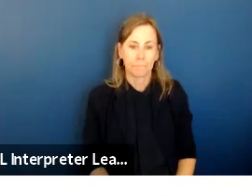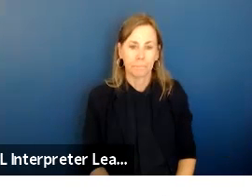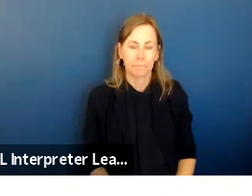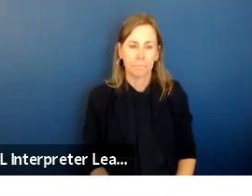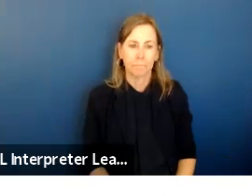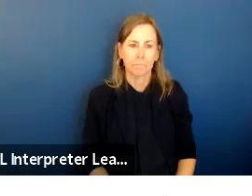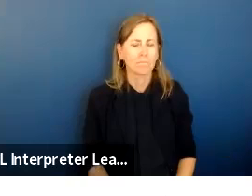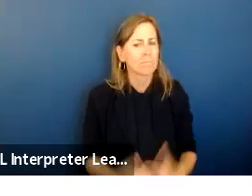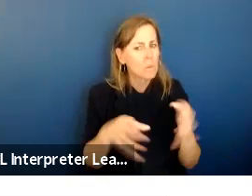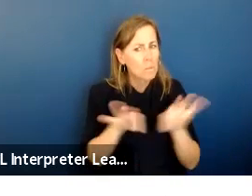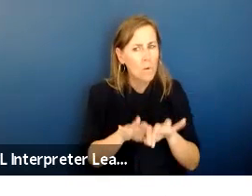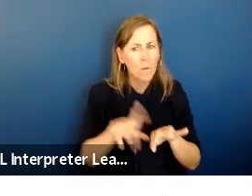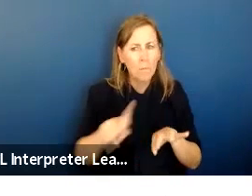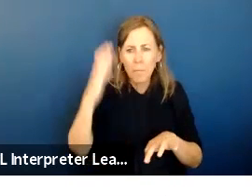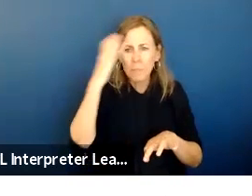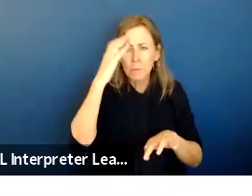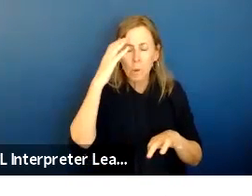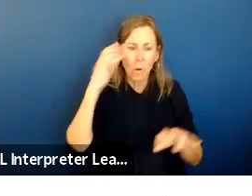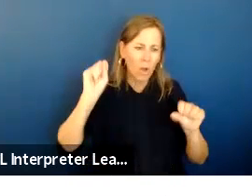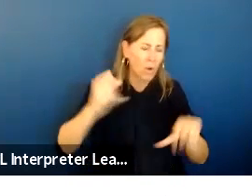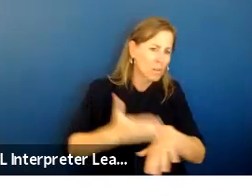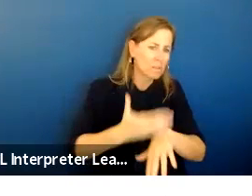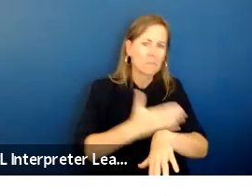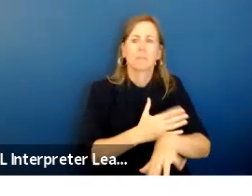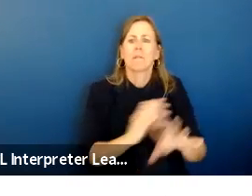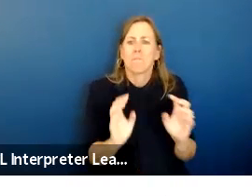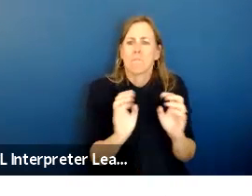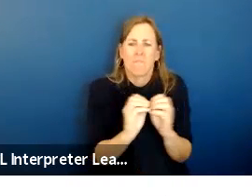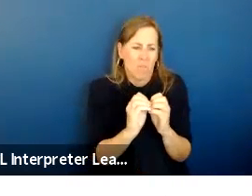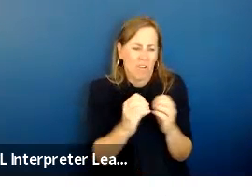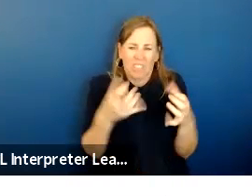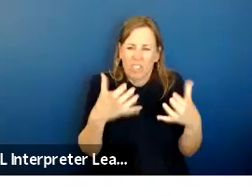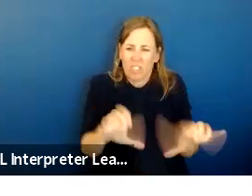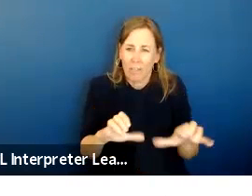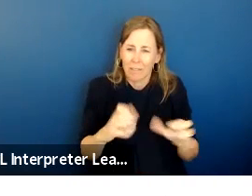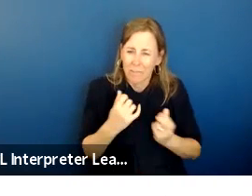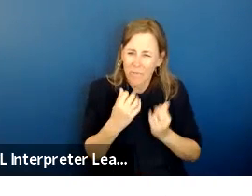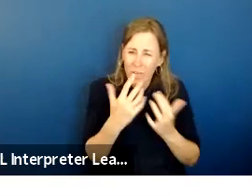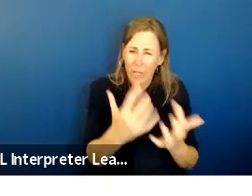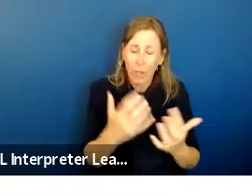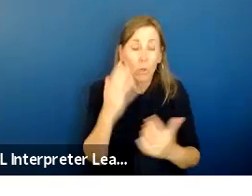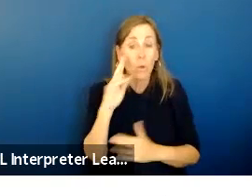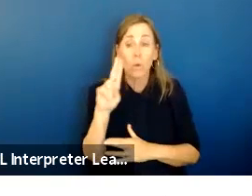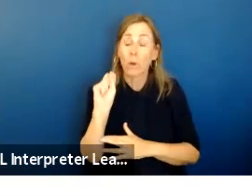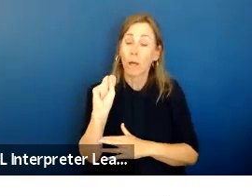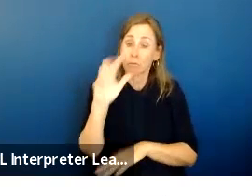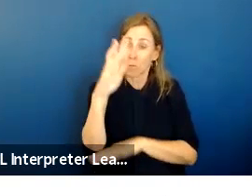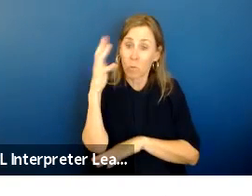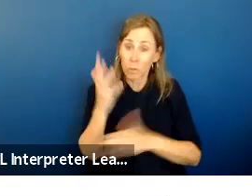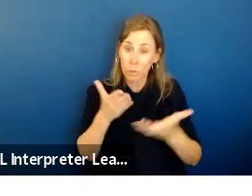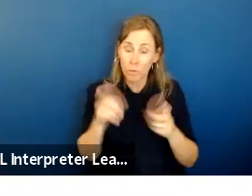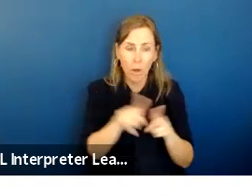People need to know about the increased risk of flooding following a wildfire. The U.S. Forest Service, along with the U.S. Geological Survey,